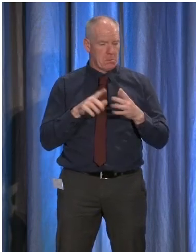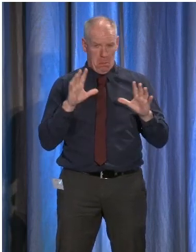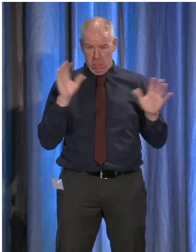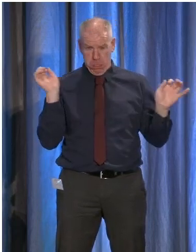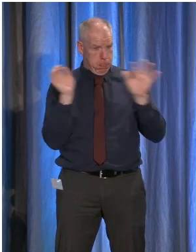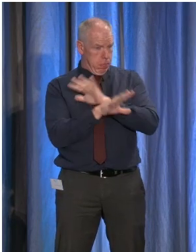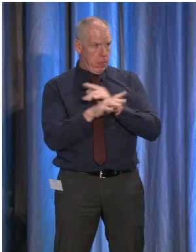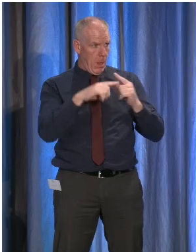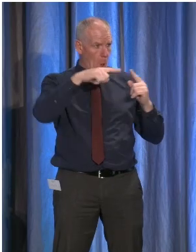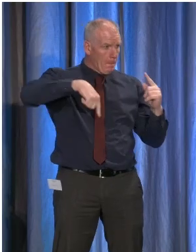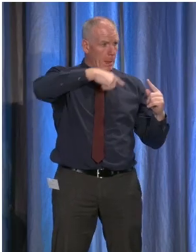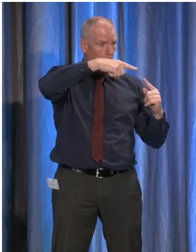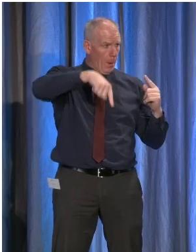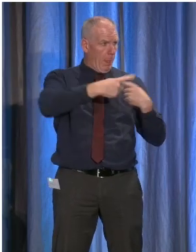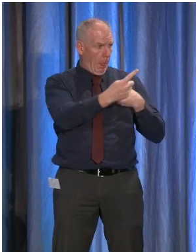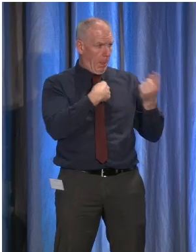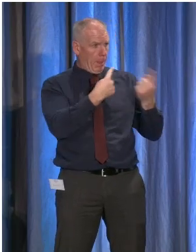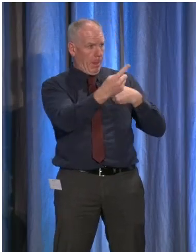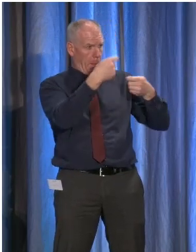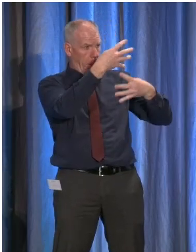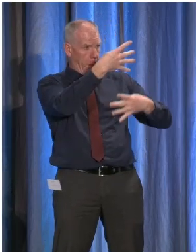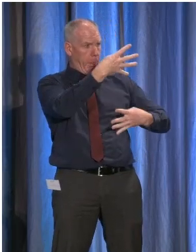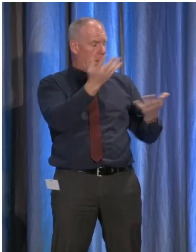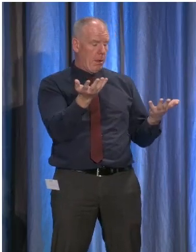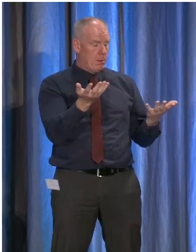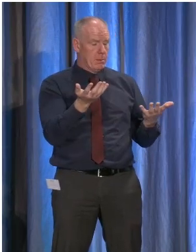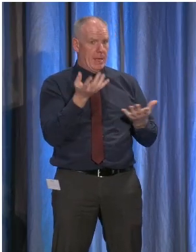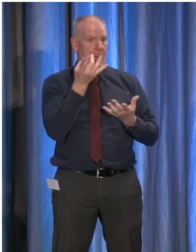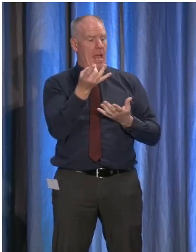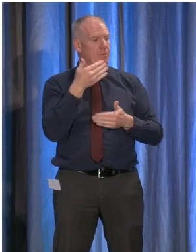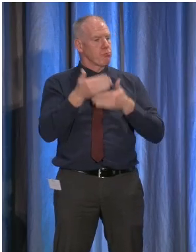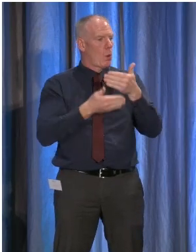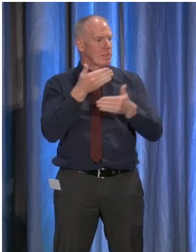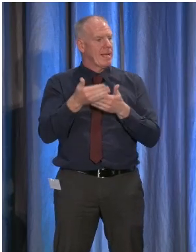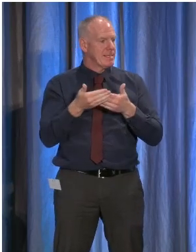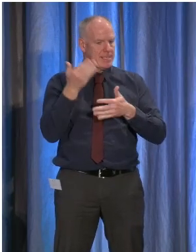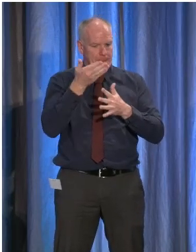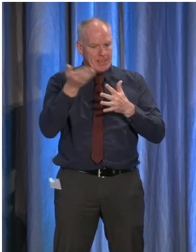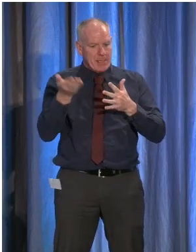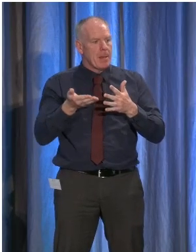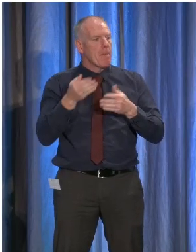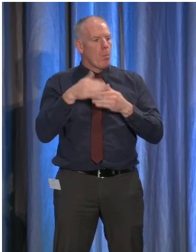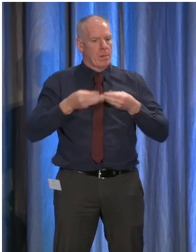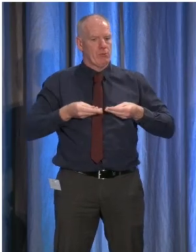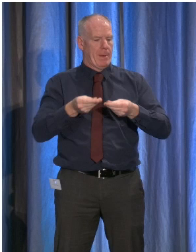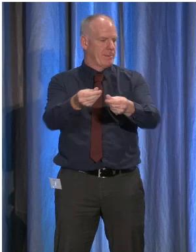lost in a loop. And they also asked for processes to be streamlined.